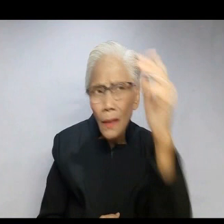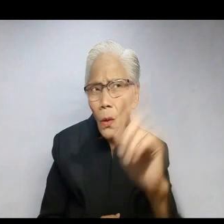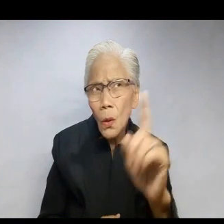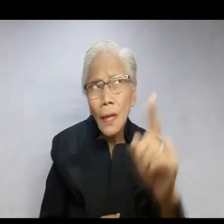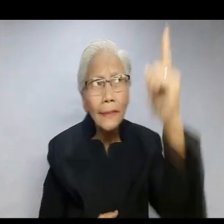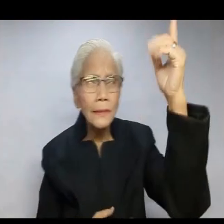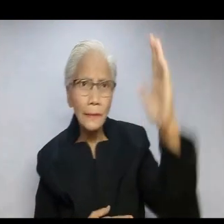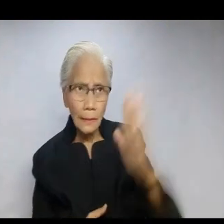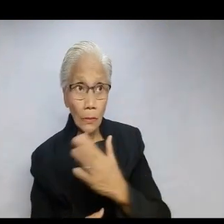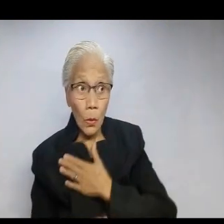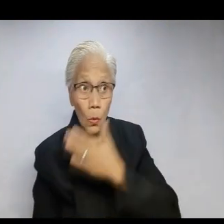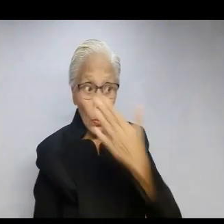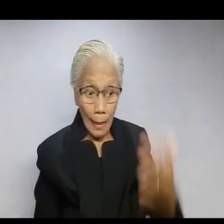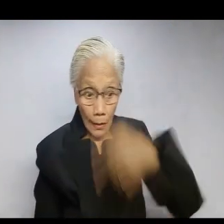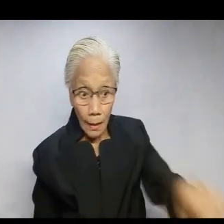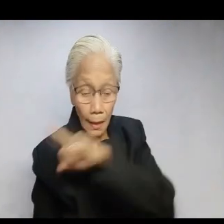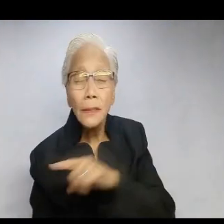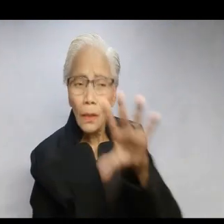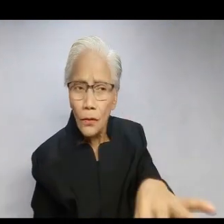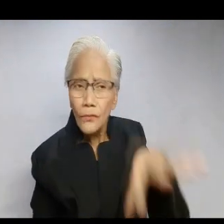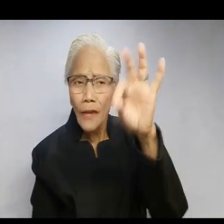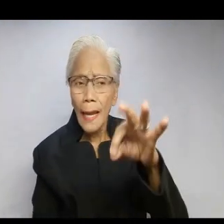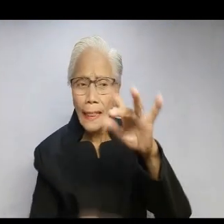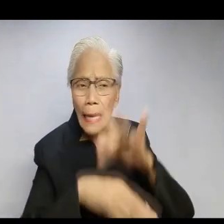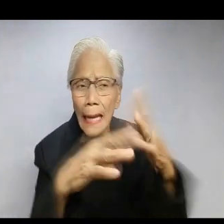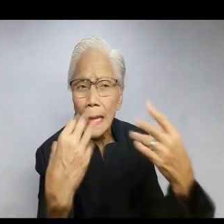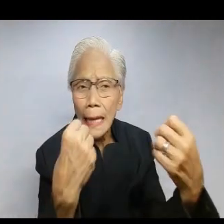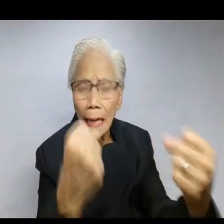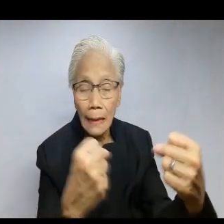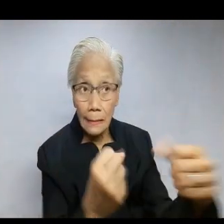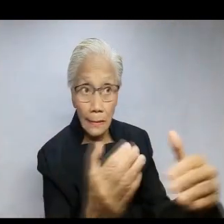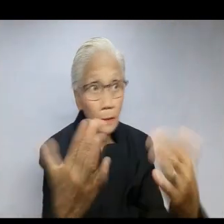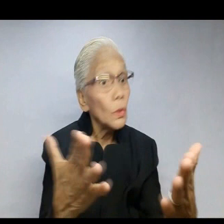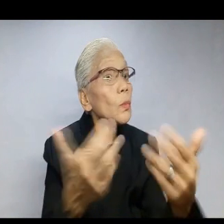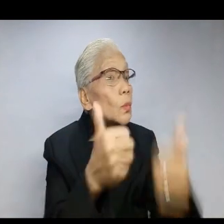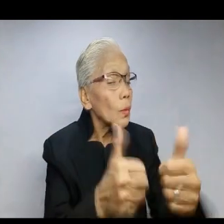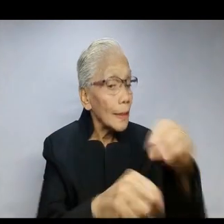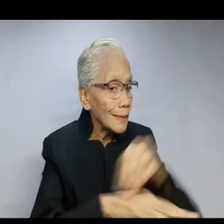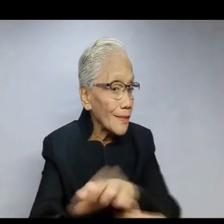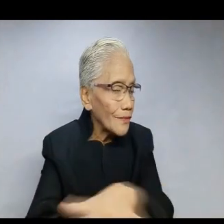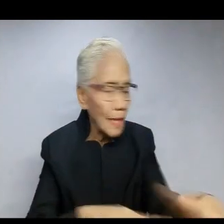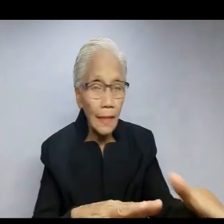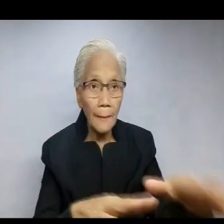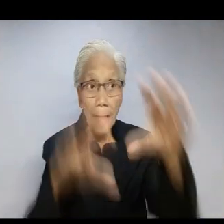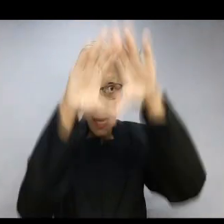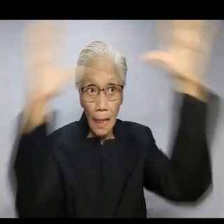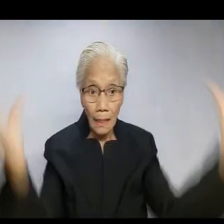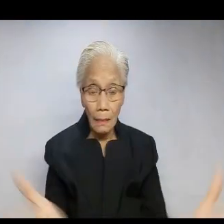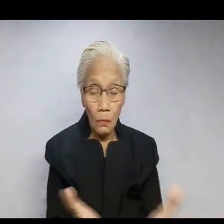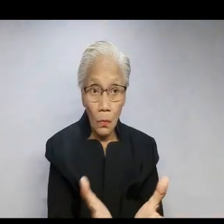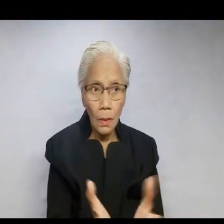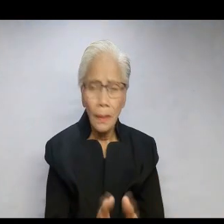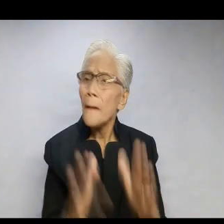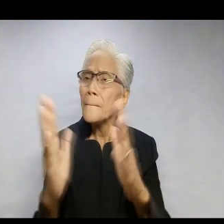meditate on God's will for us, and to find healing for the wounds inflicted by the